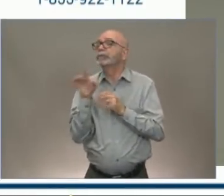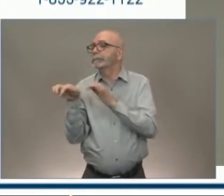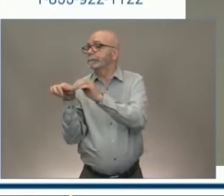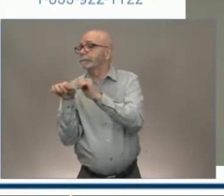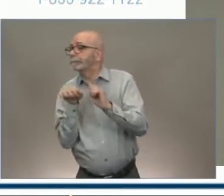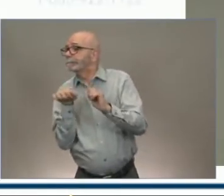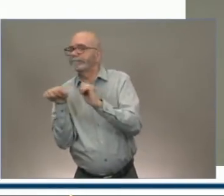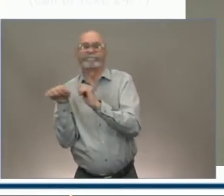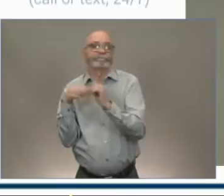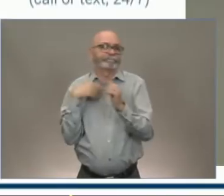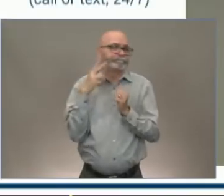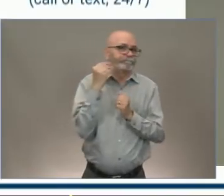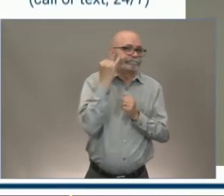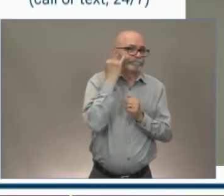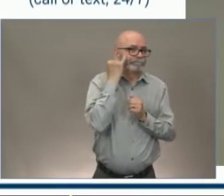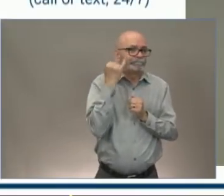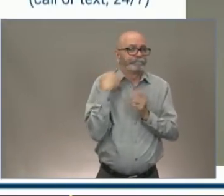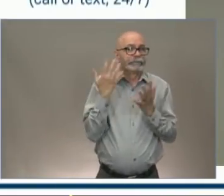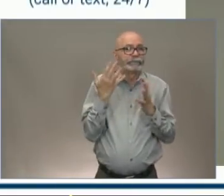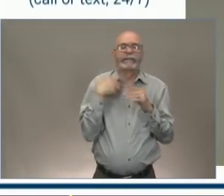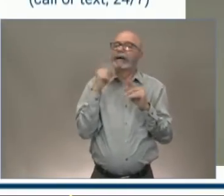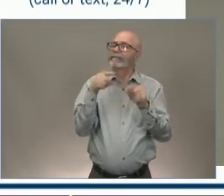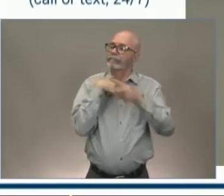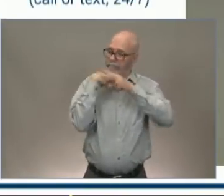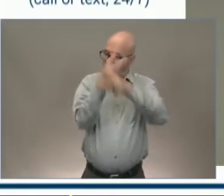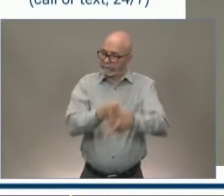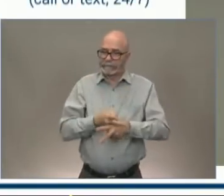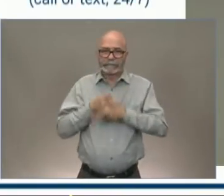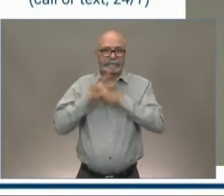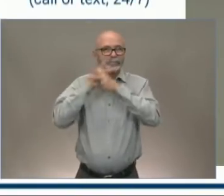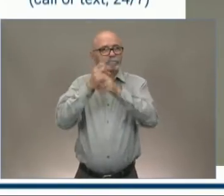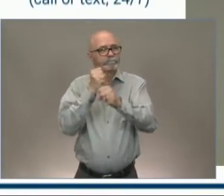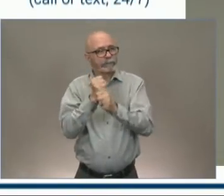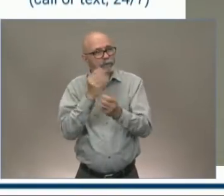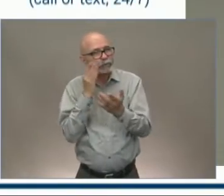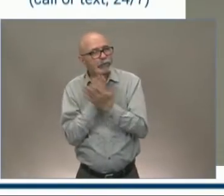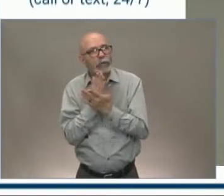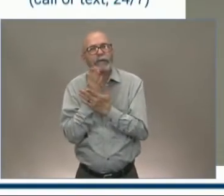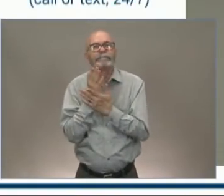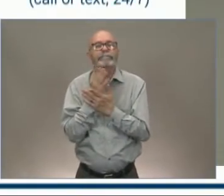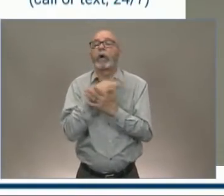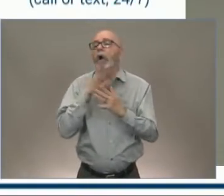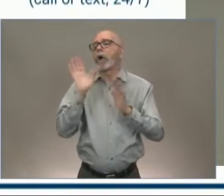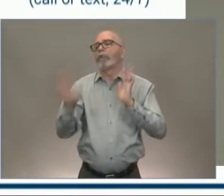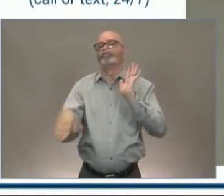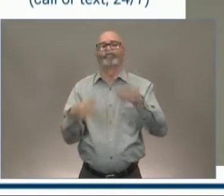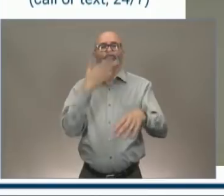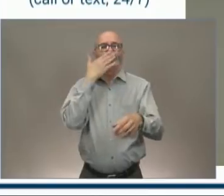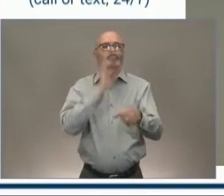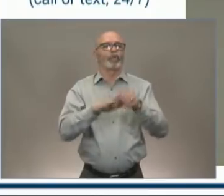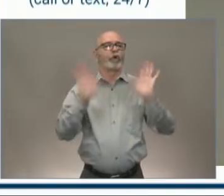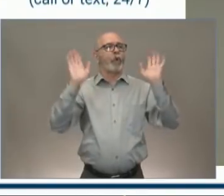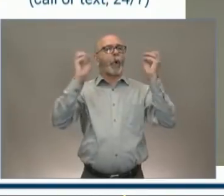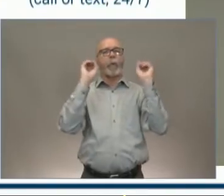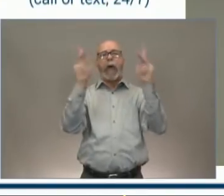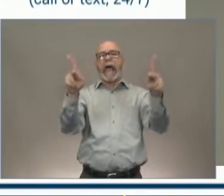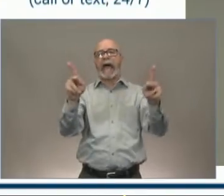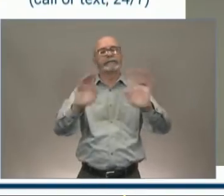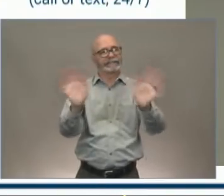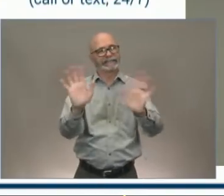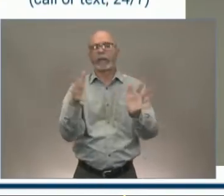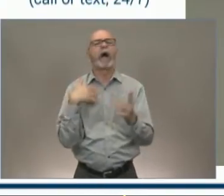have to remain careful around COVID. We still can't relax. We have to get through these next 2 to 3 months. Right now is a